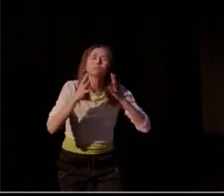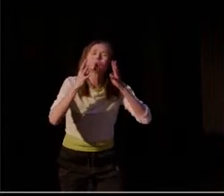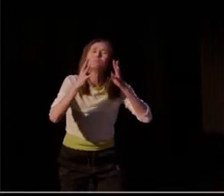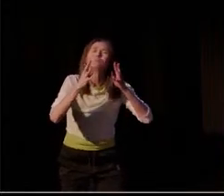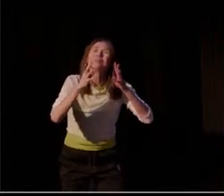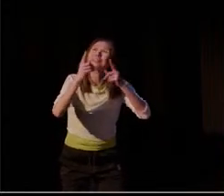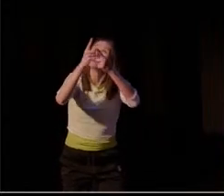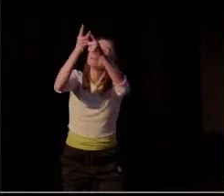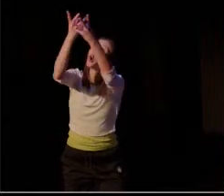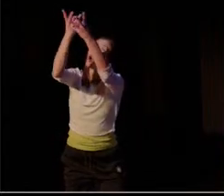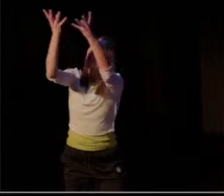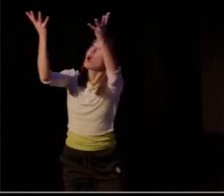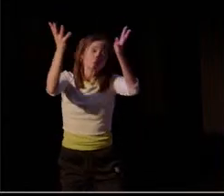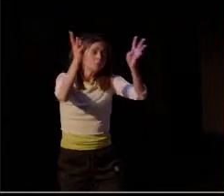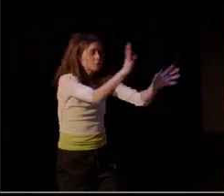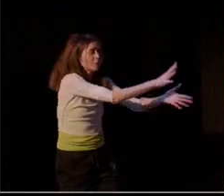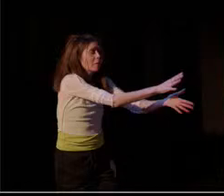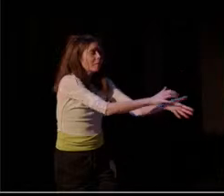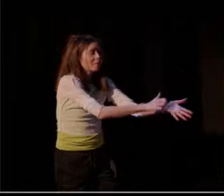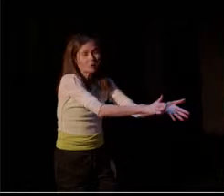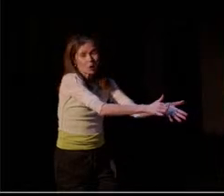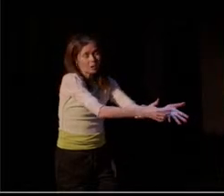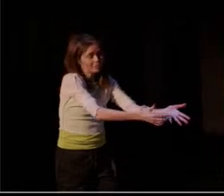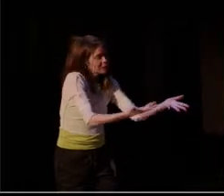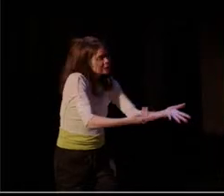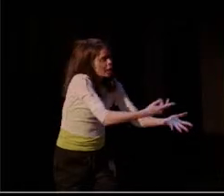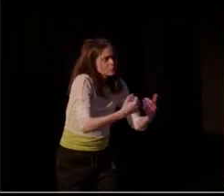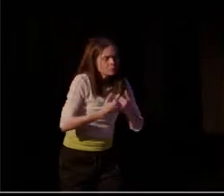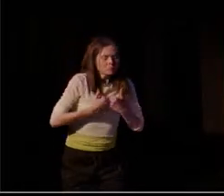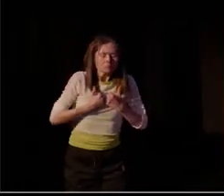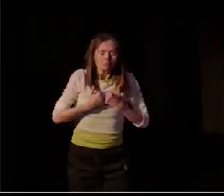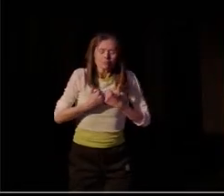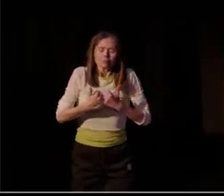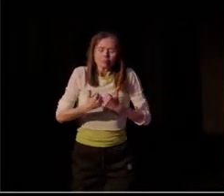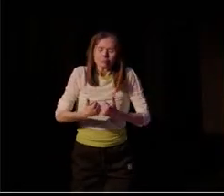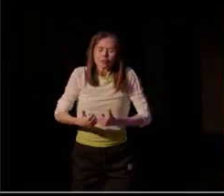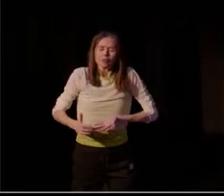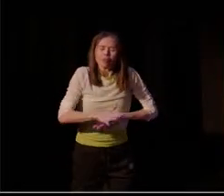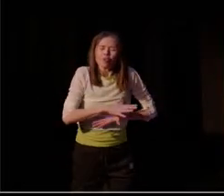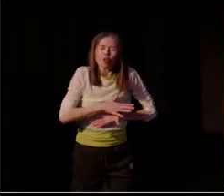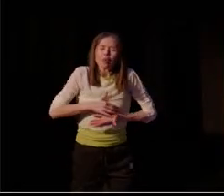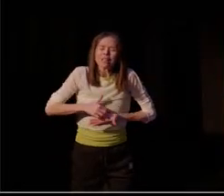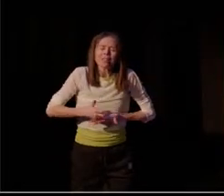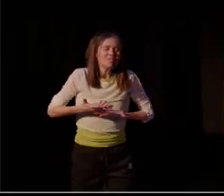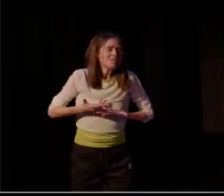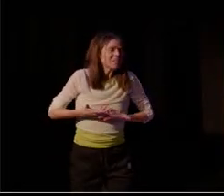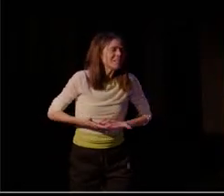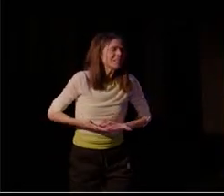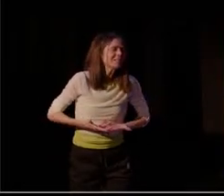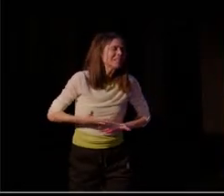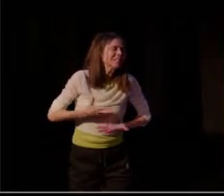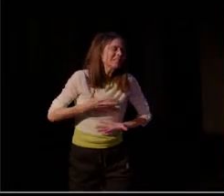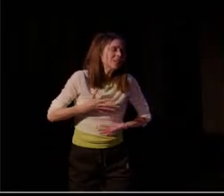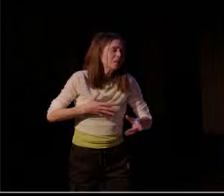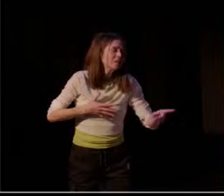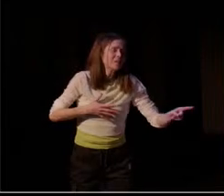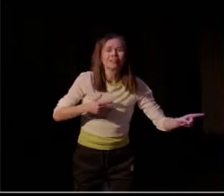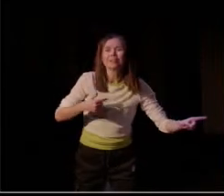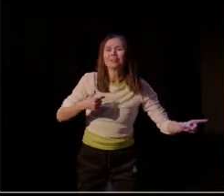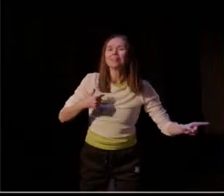Forgive your sins, and with them forgive yourself. When I remember her and her